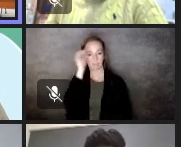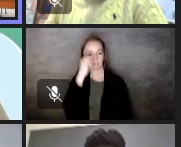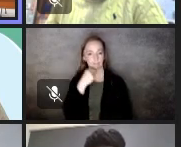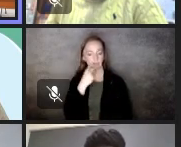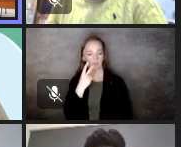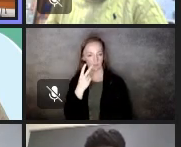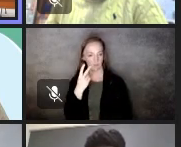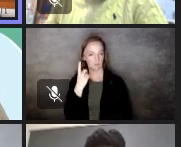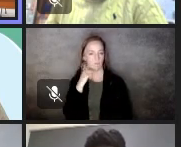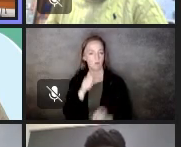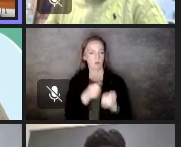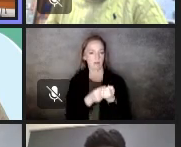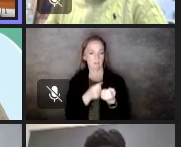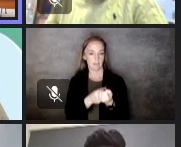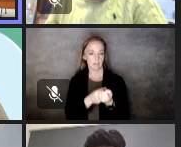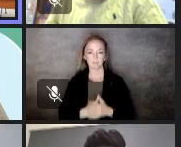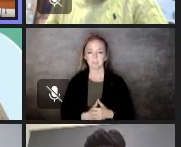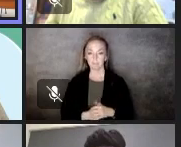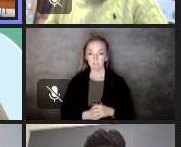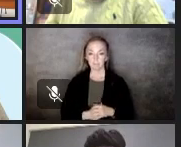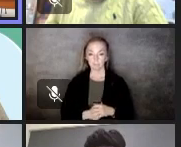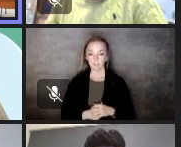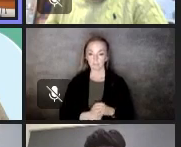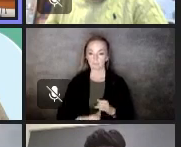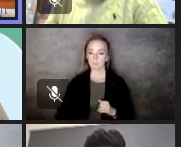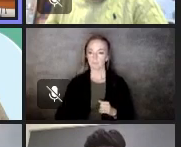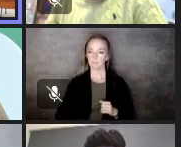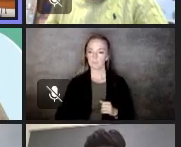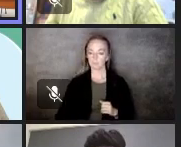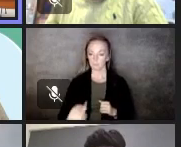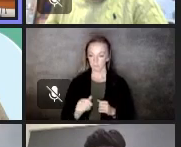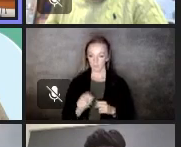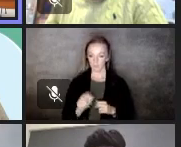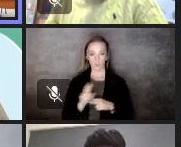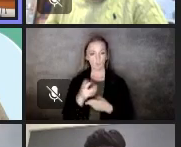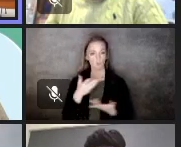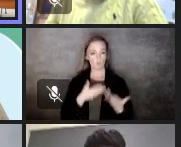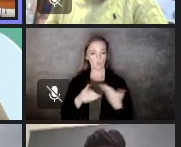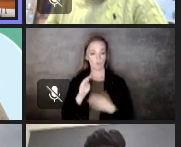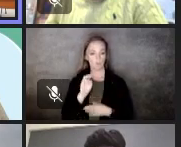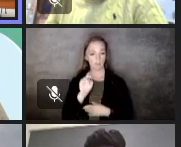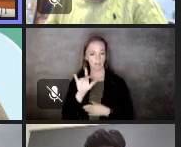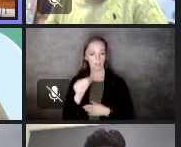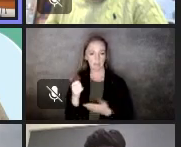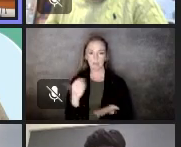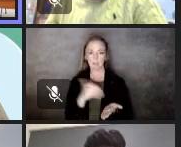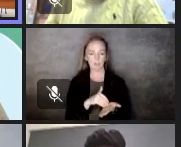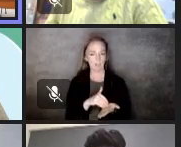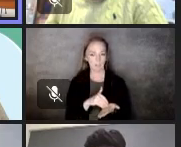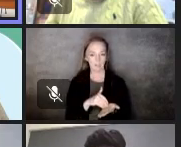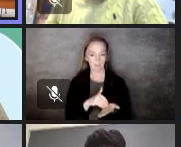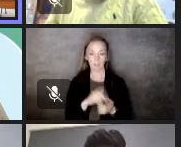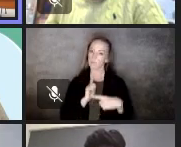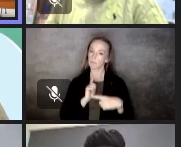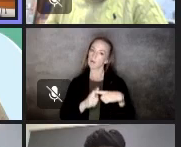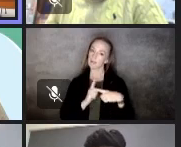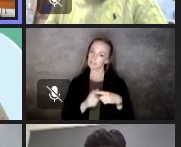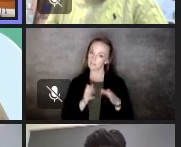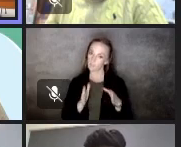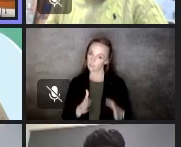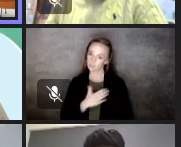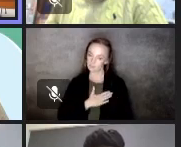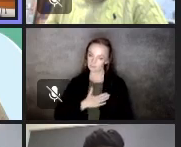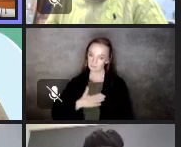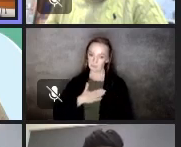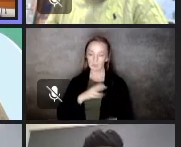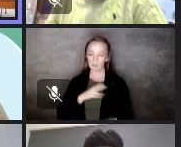advocacy. So use social media, again, just in a positive way. Use that social